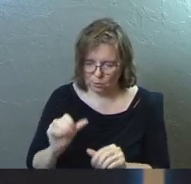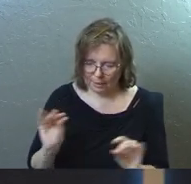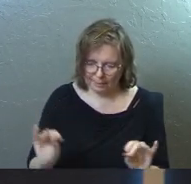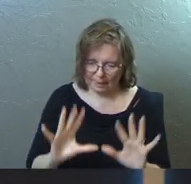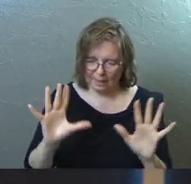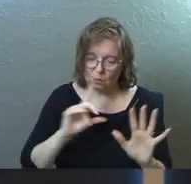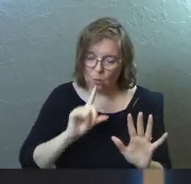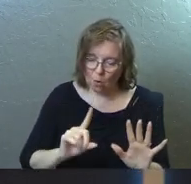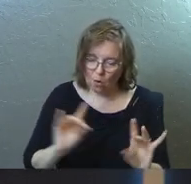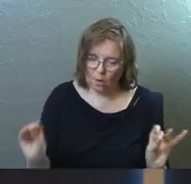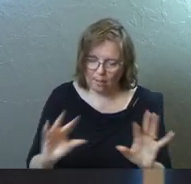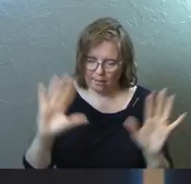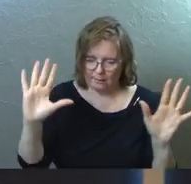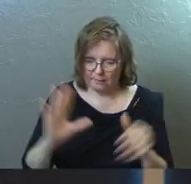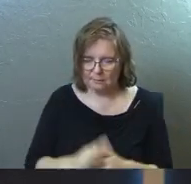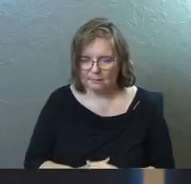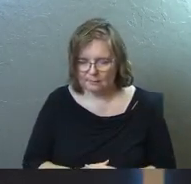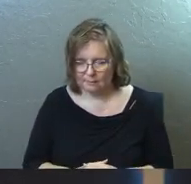a light. You are a light.